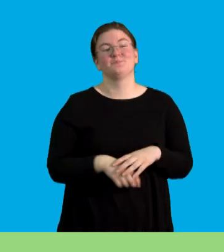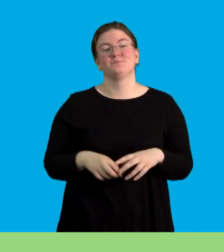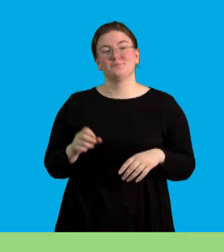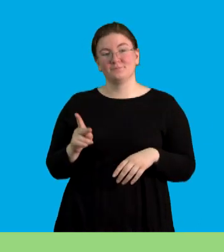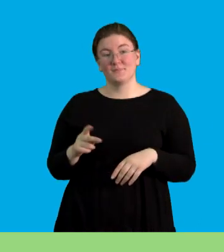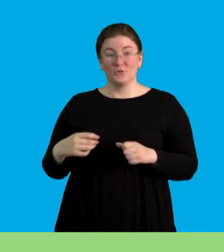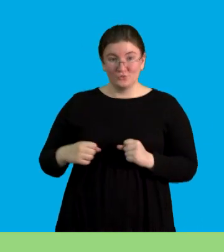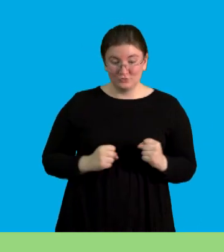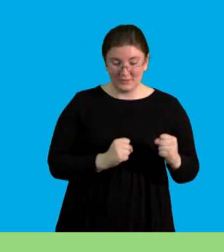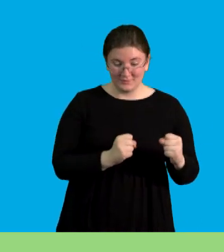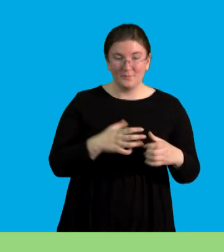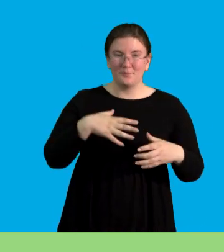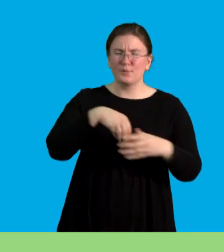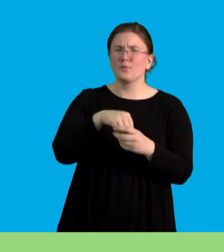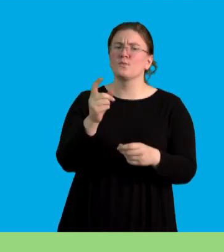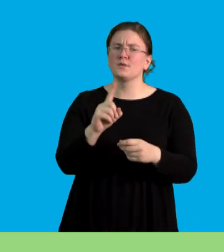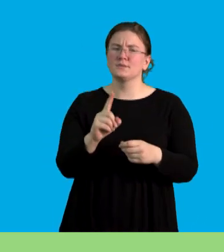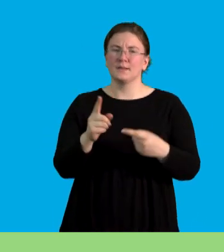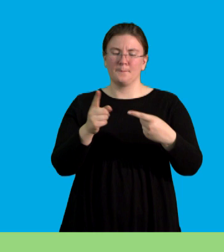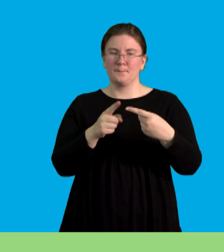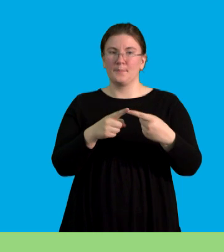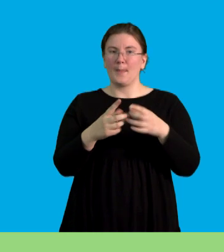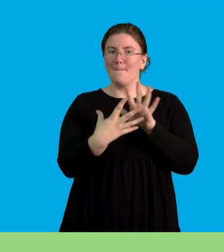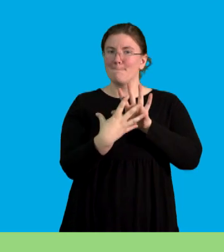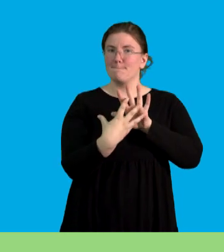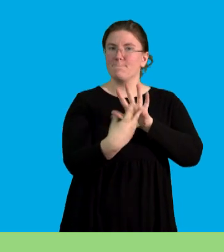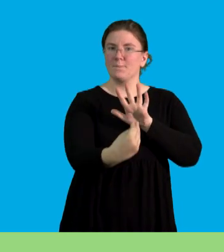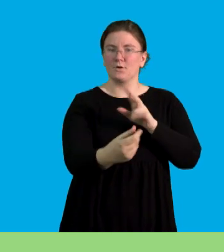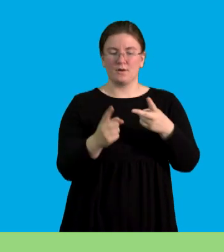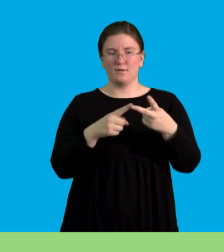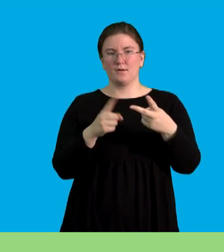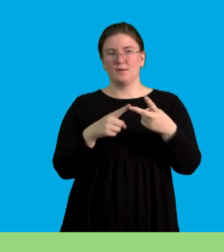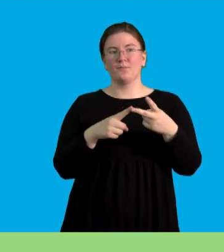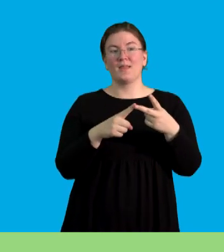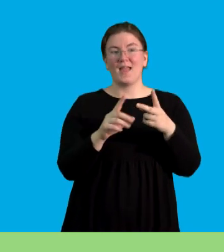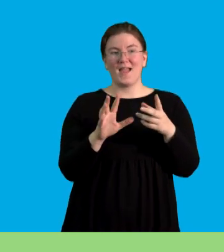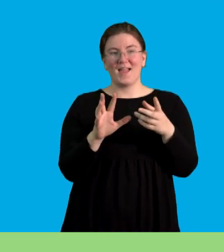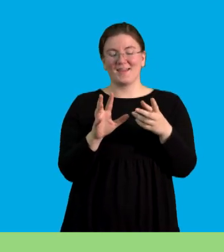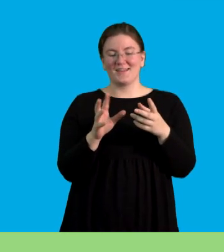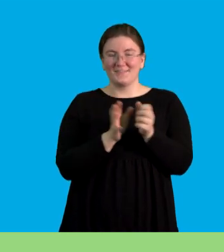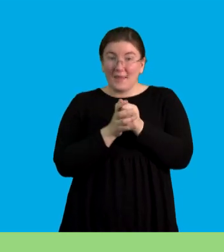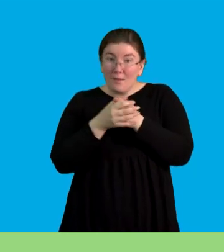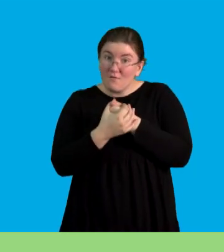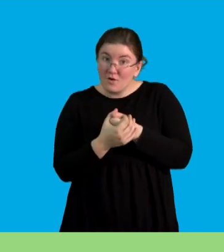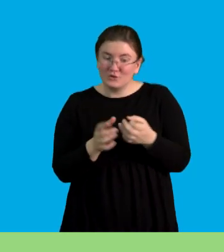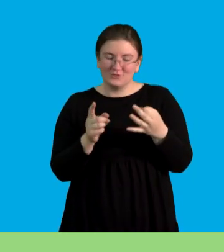Okay, these strategies include mimicry, camouflage, and migration.